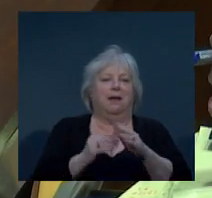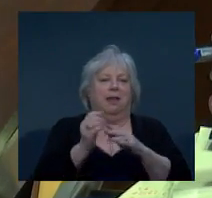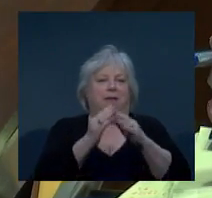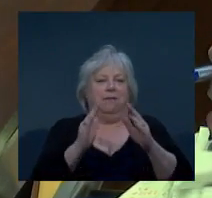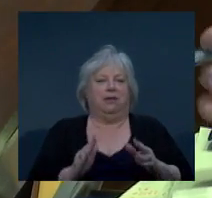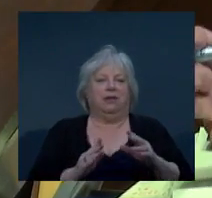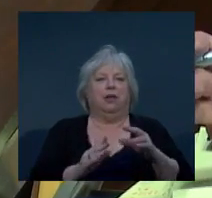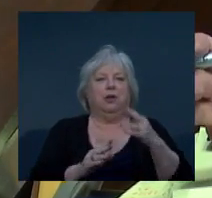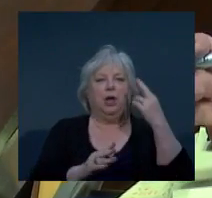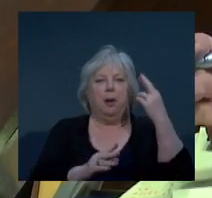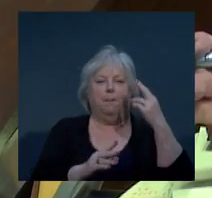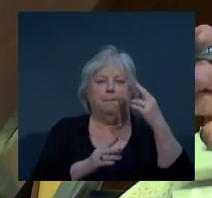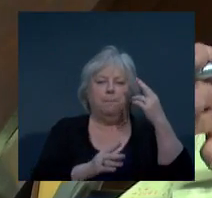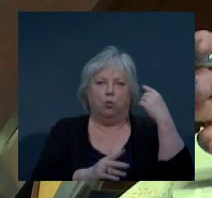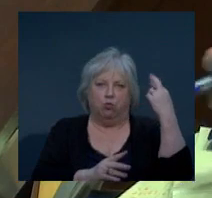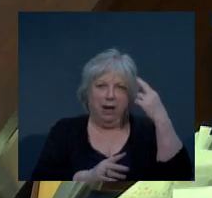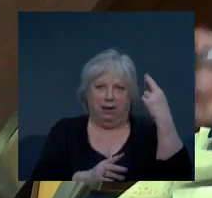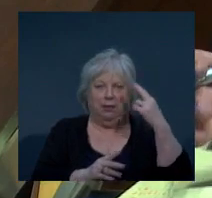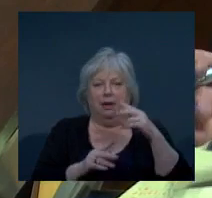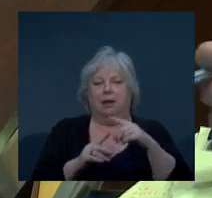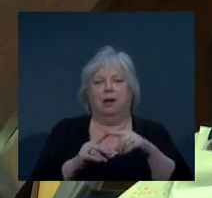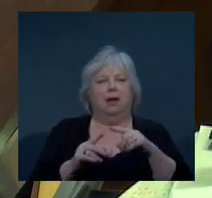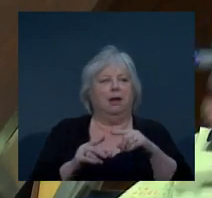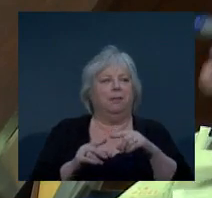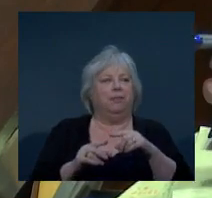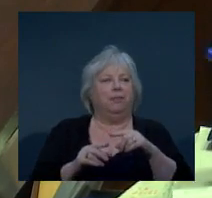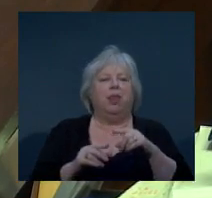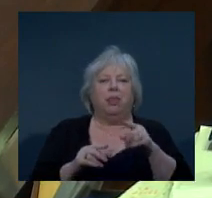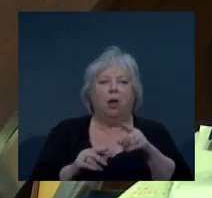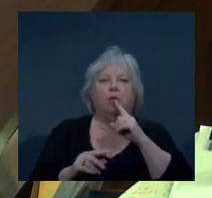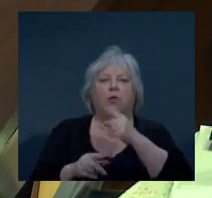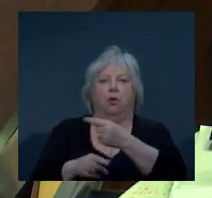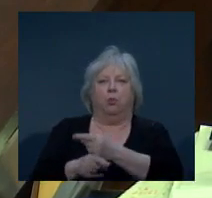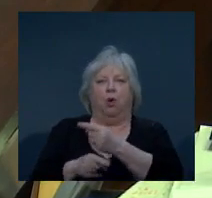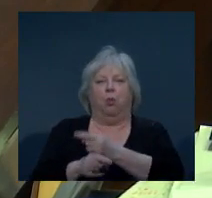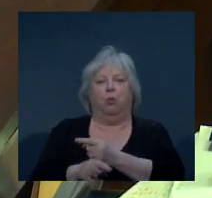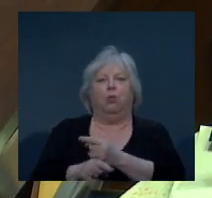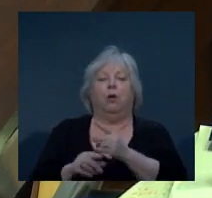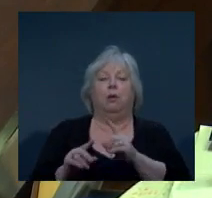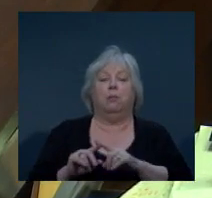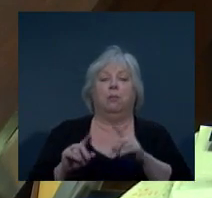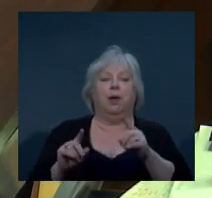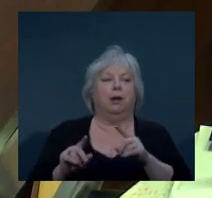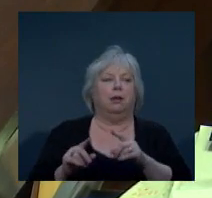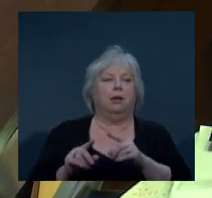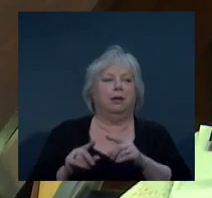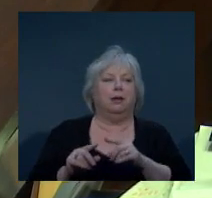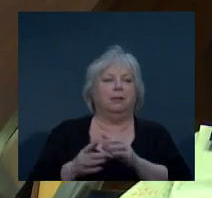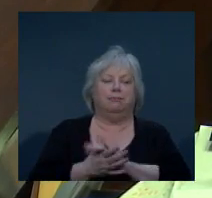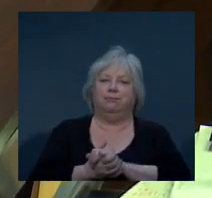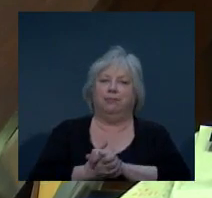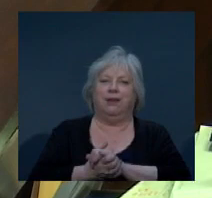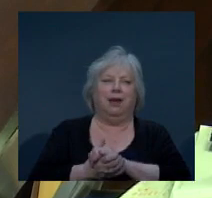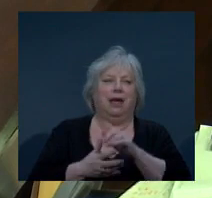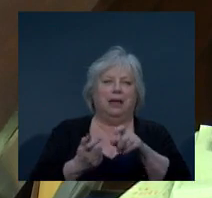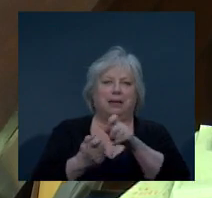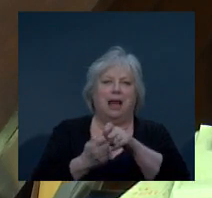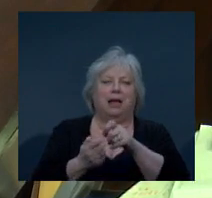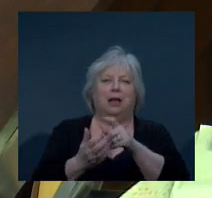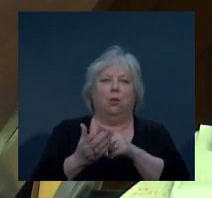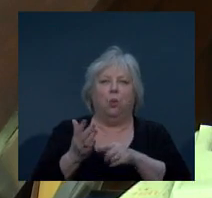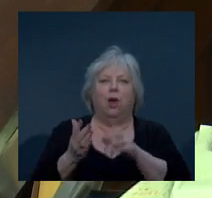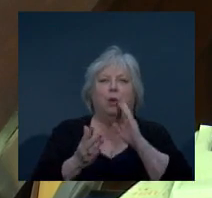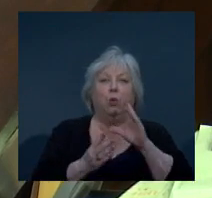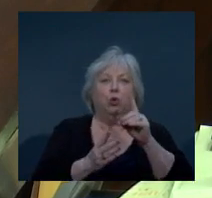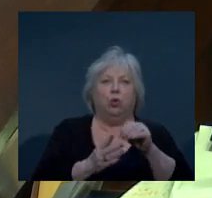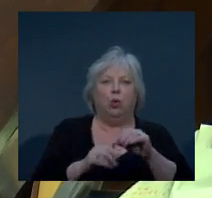facility, it's the nature of the business and attracting it. Those are appropriate concerns. But exactly what it's going